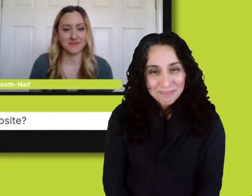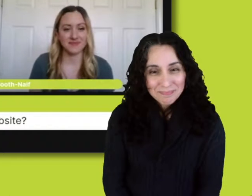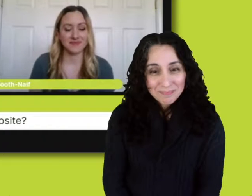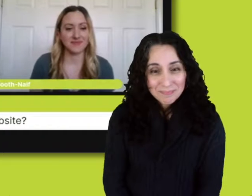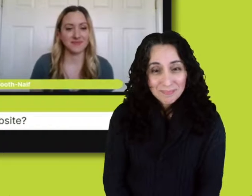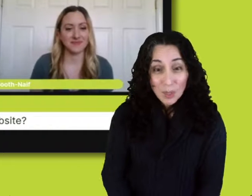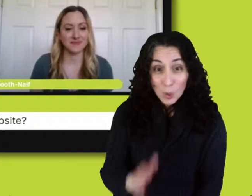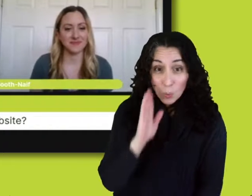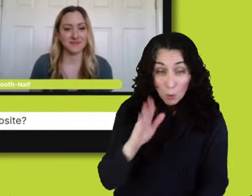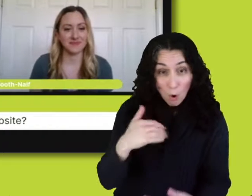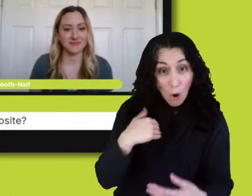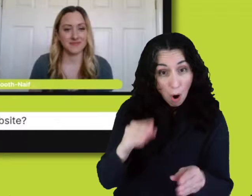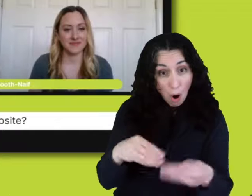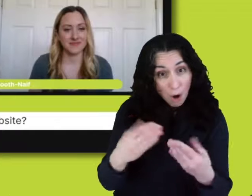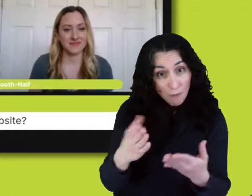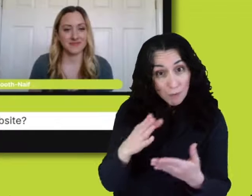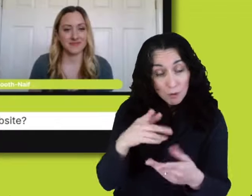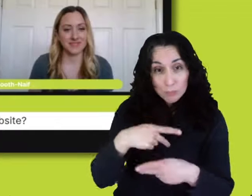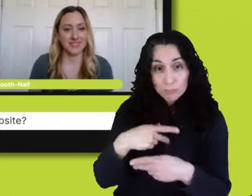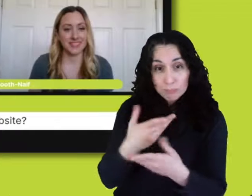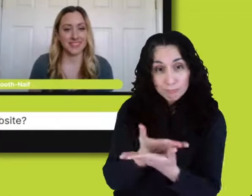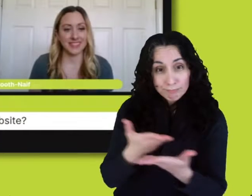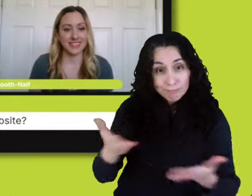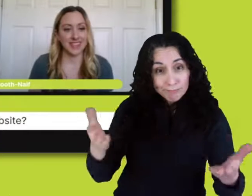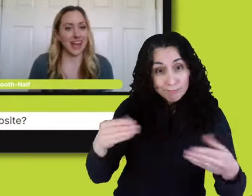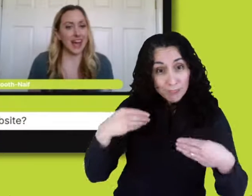Will you be offering products on your website?